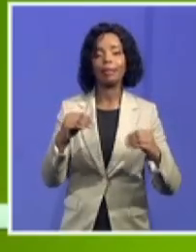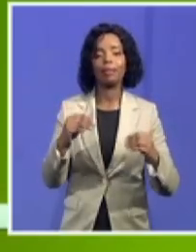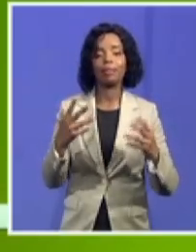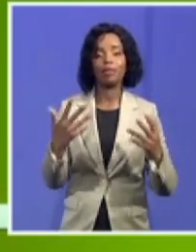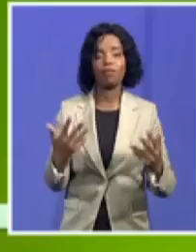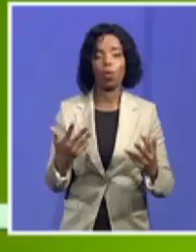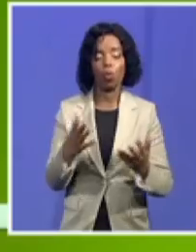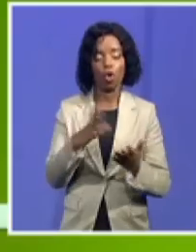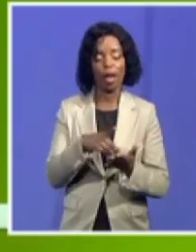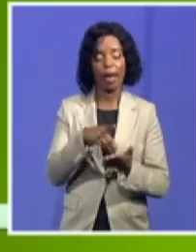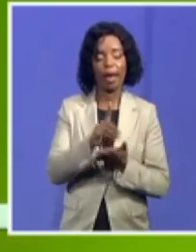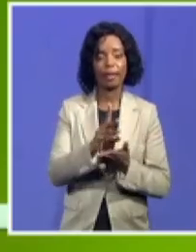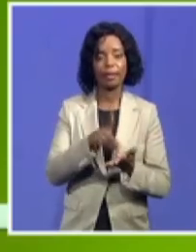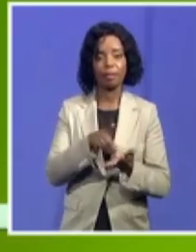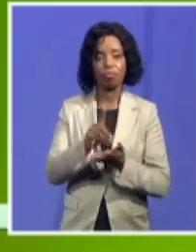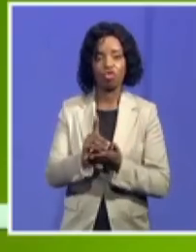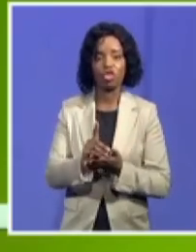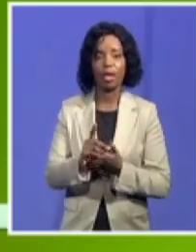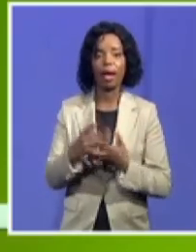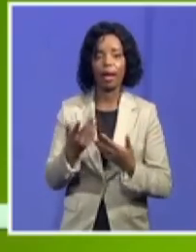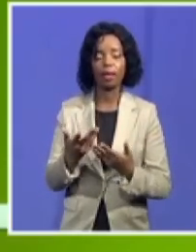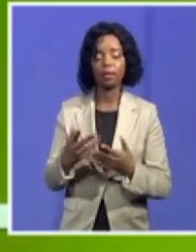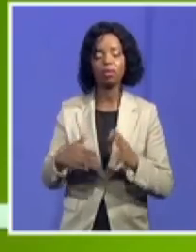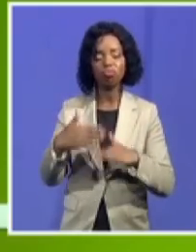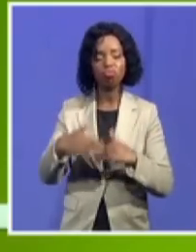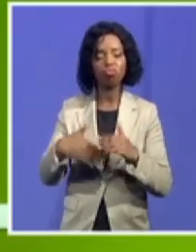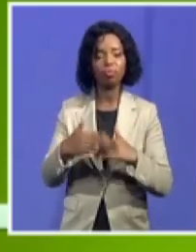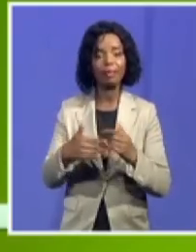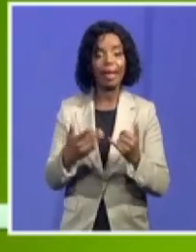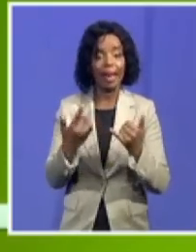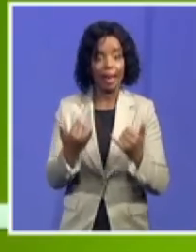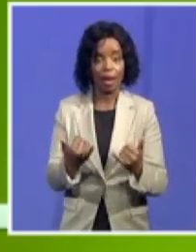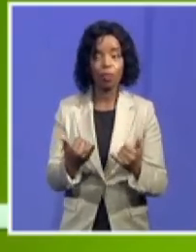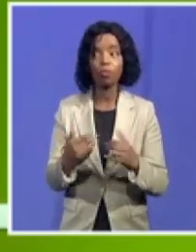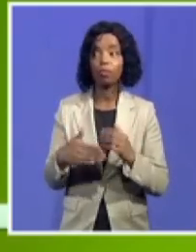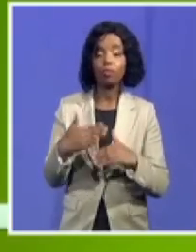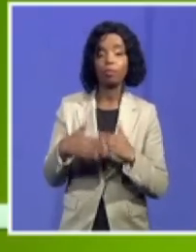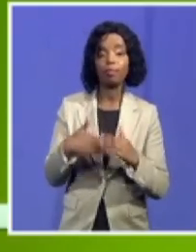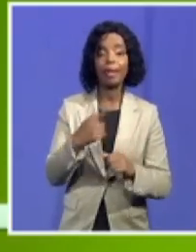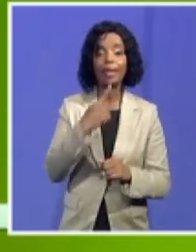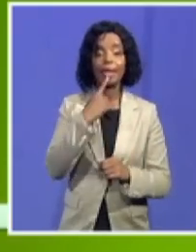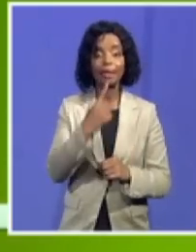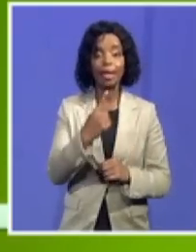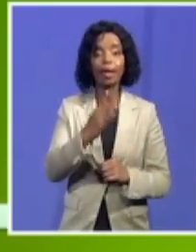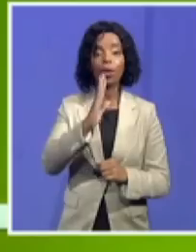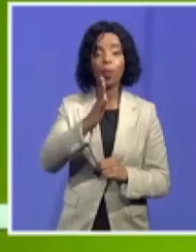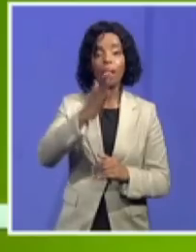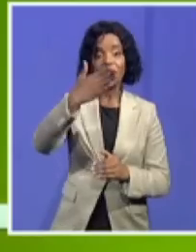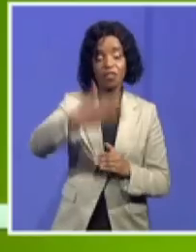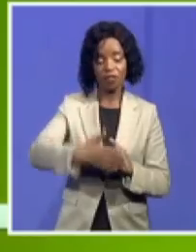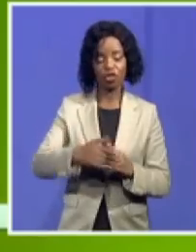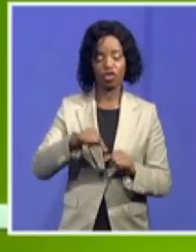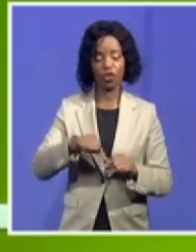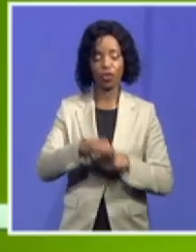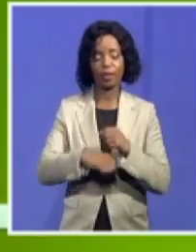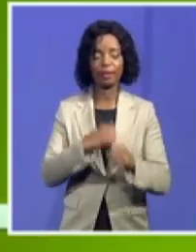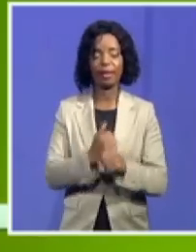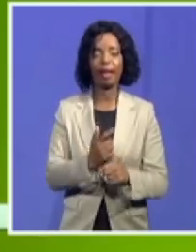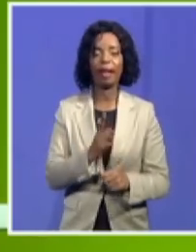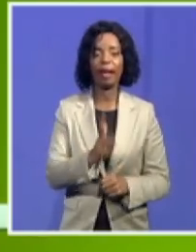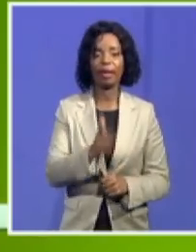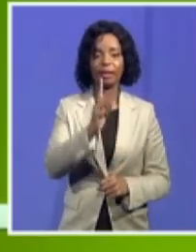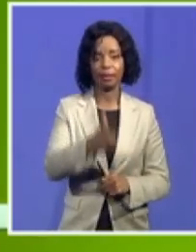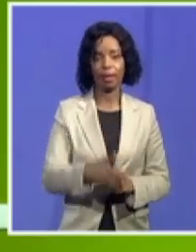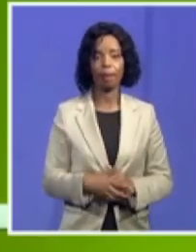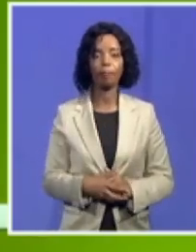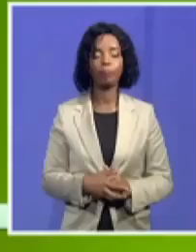generation is on track and is set to be completed later this year. This initiative, which